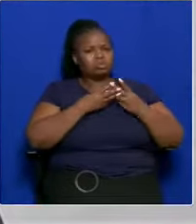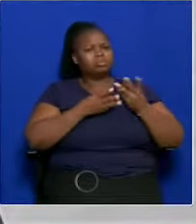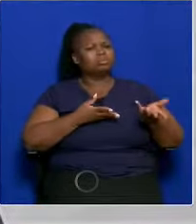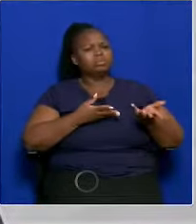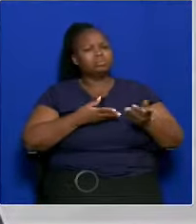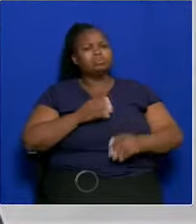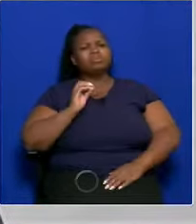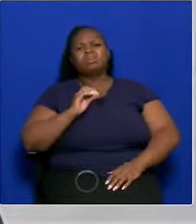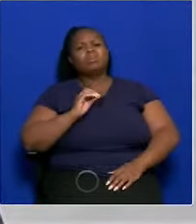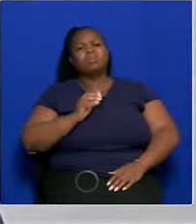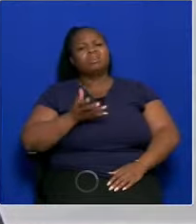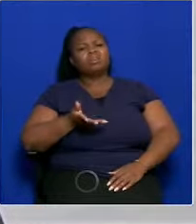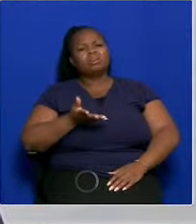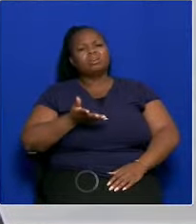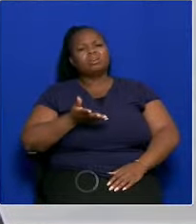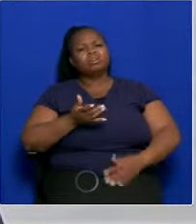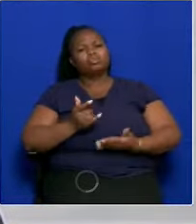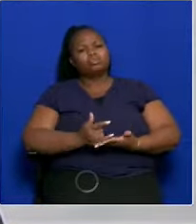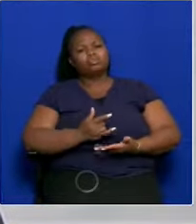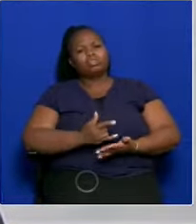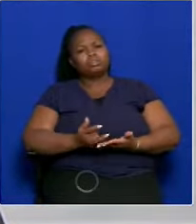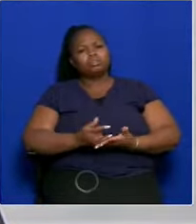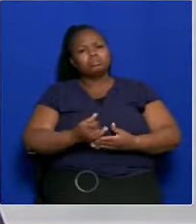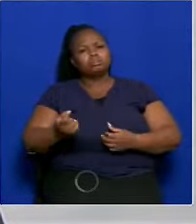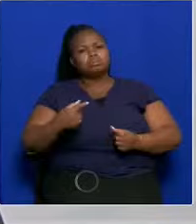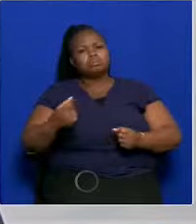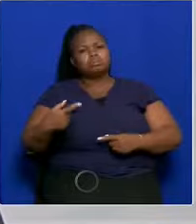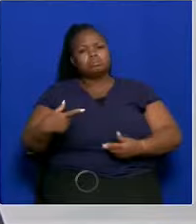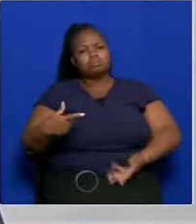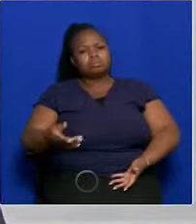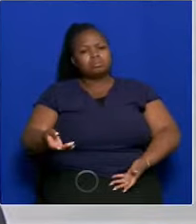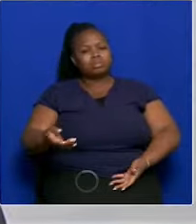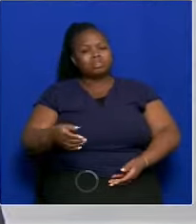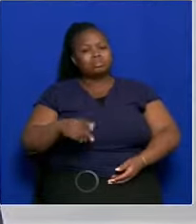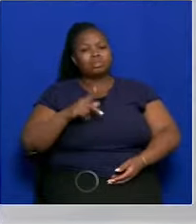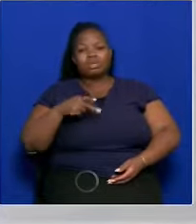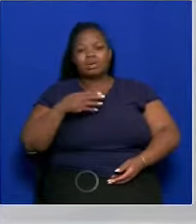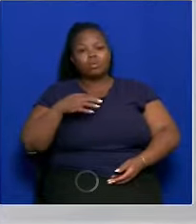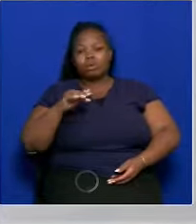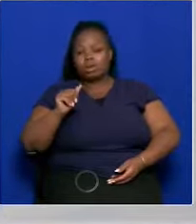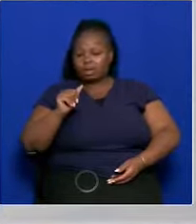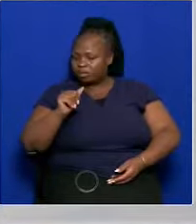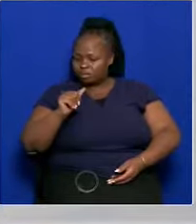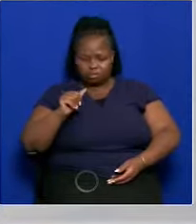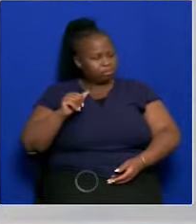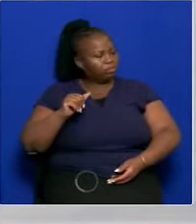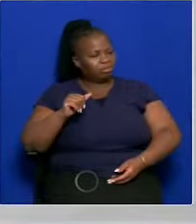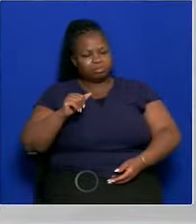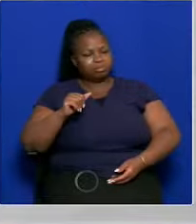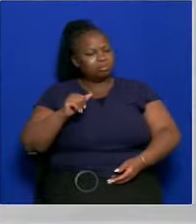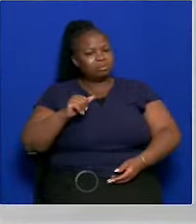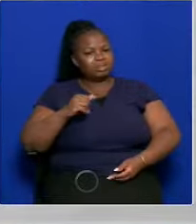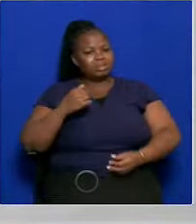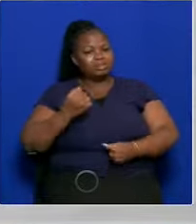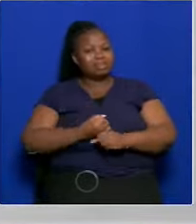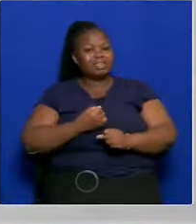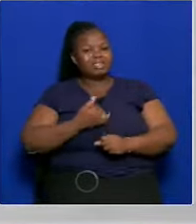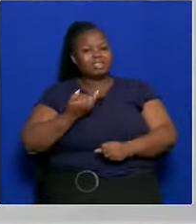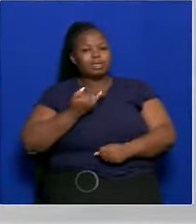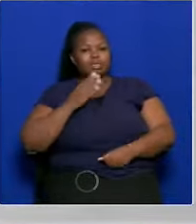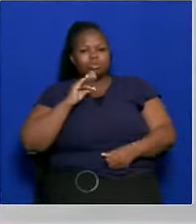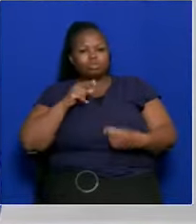in those charts. Okay. He is not Mr. Kaula. He is making as if he's speaking to Kaula to